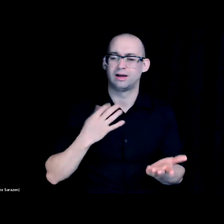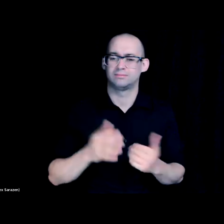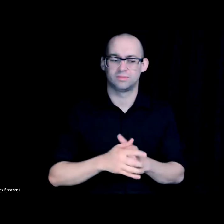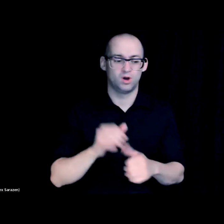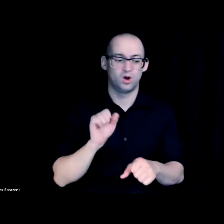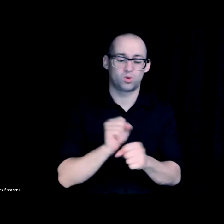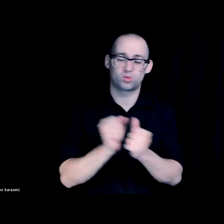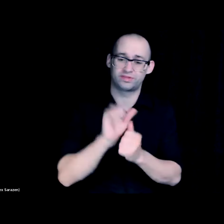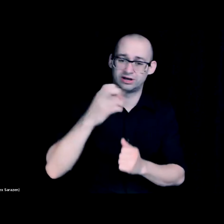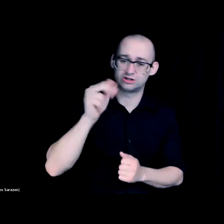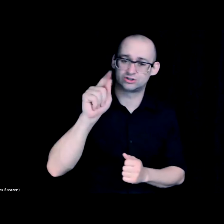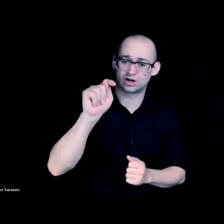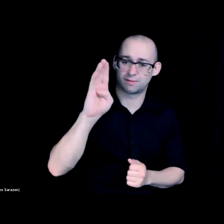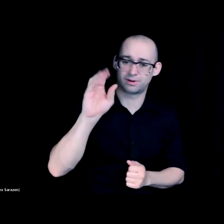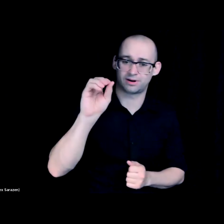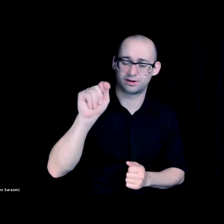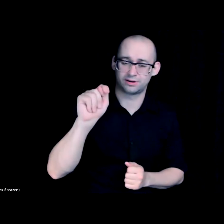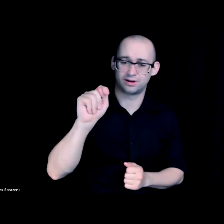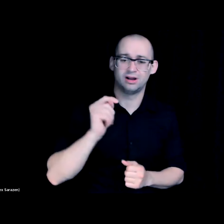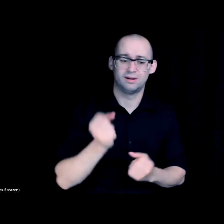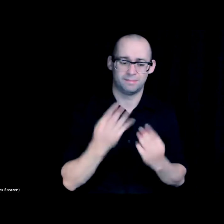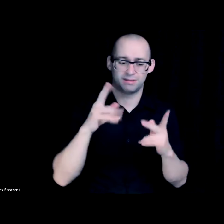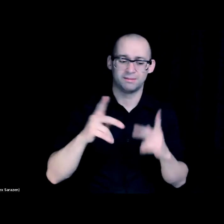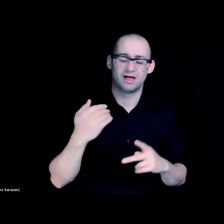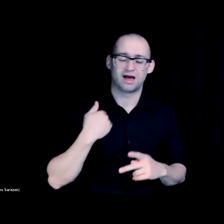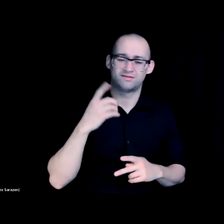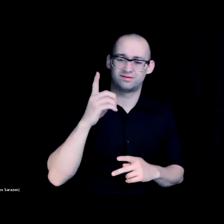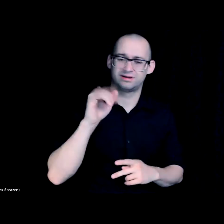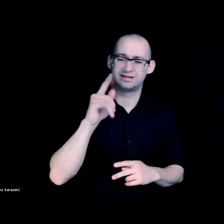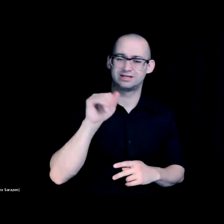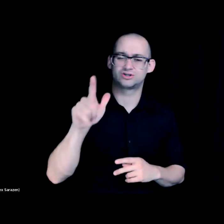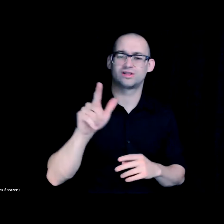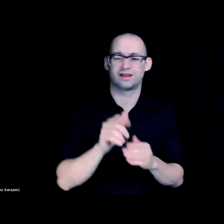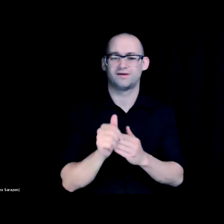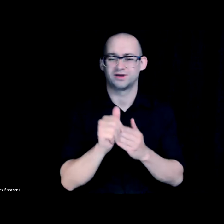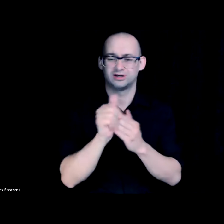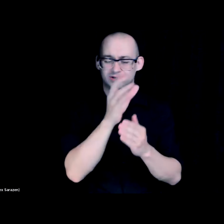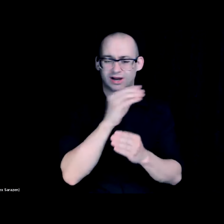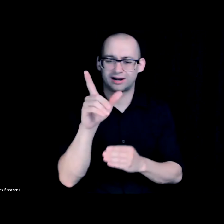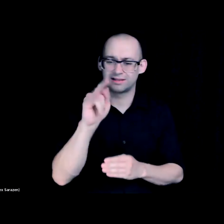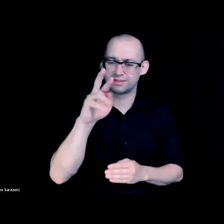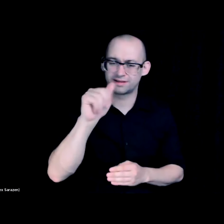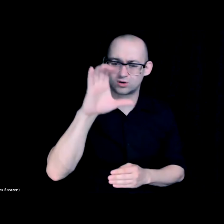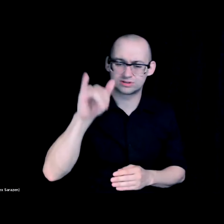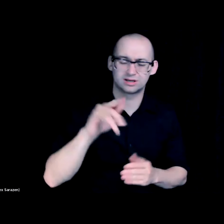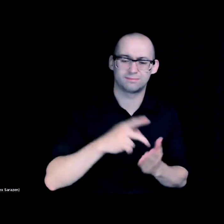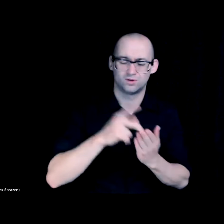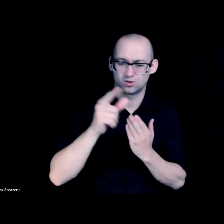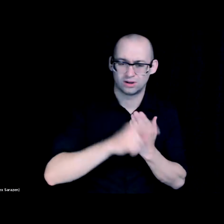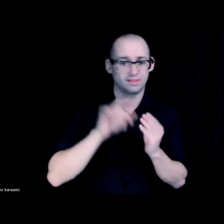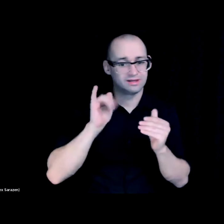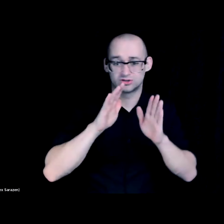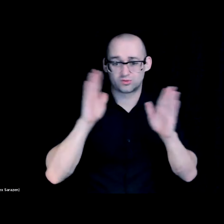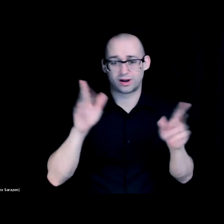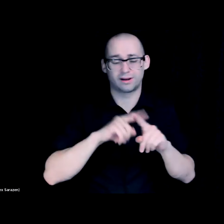chatbots. A lot of the people here have digital navigation, digital literacy programs. That's great, but there are oftentimes people who have questions that